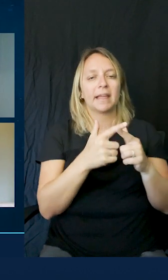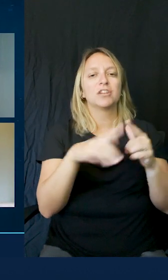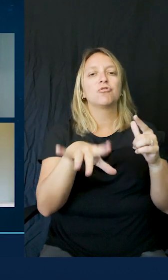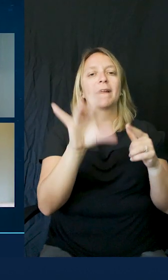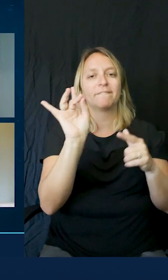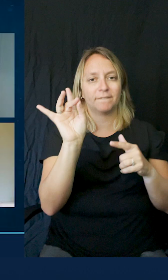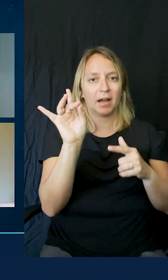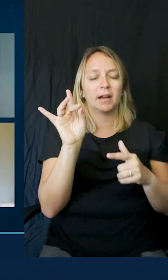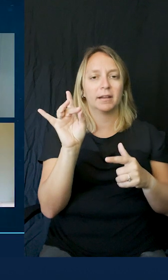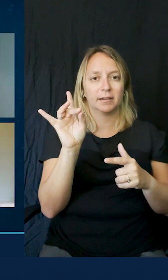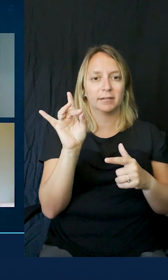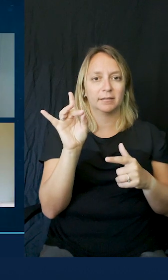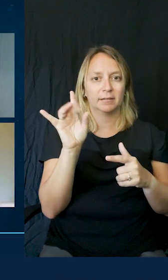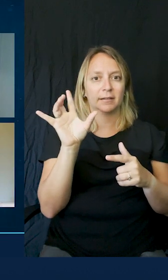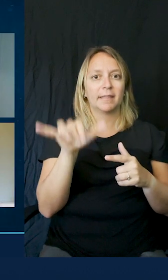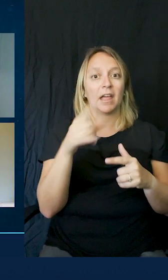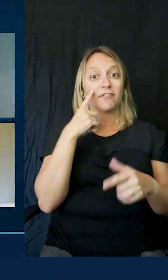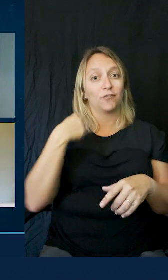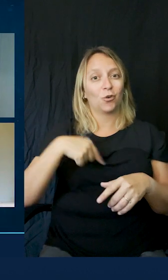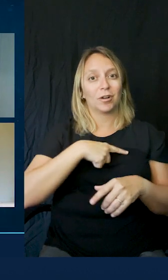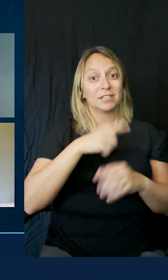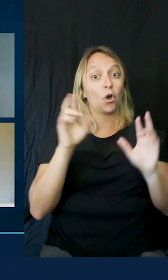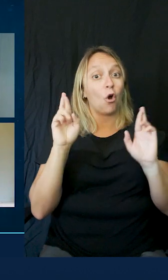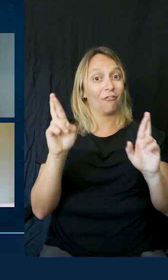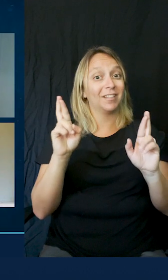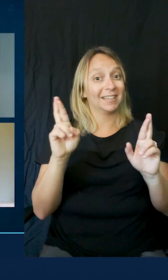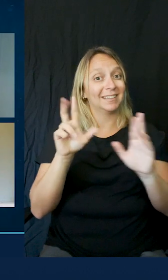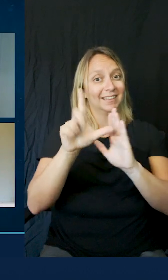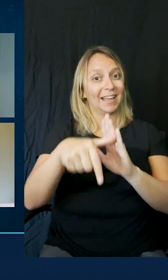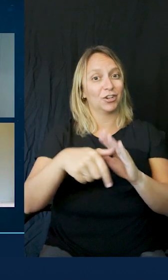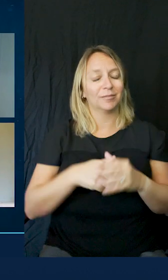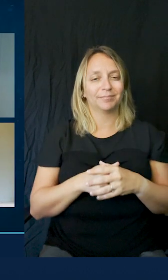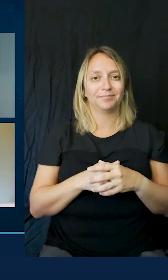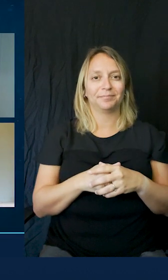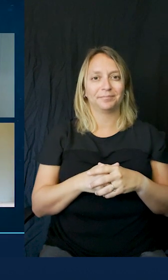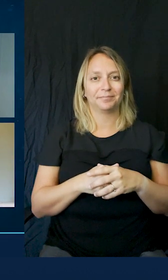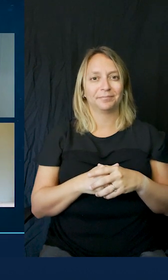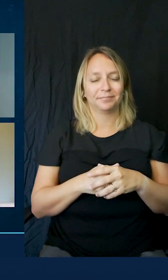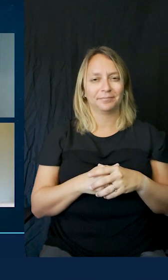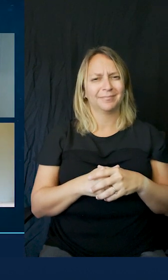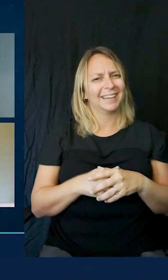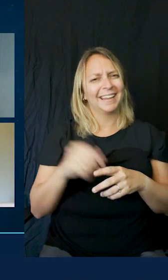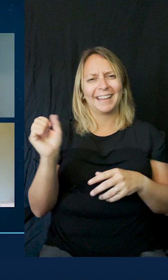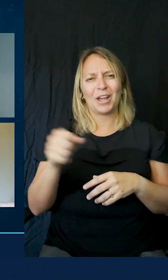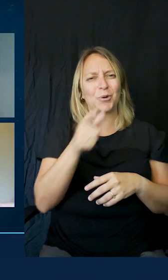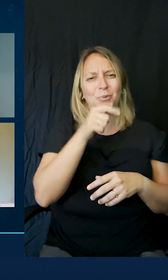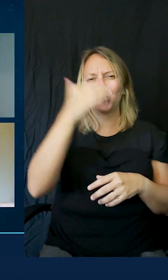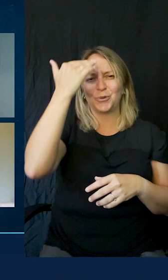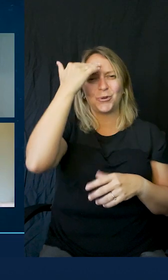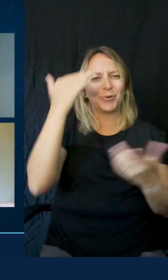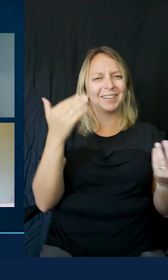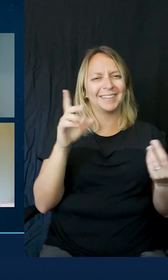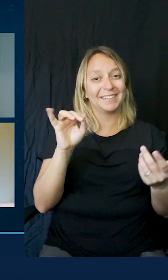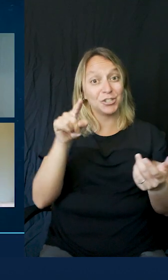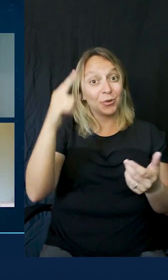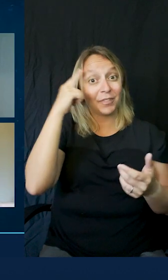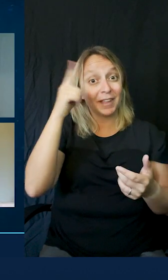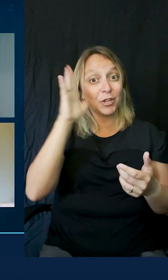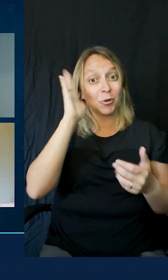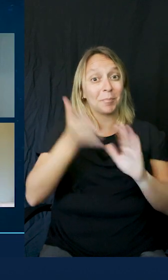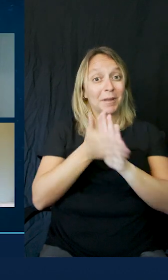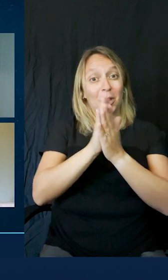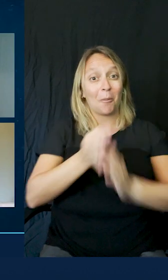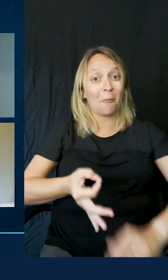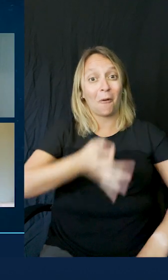find that for us, hopefully later. Yeah. Who knew you're in? Did you ever think you'd become quite such